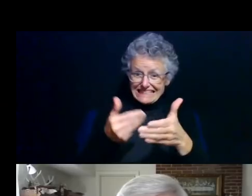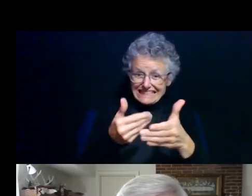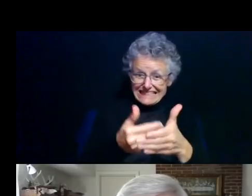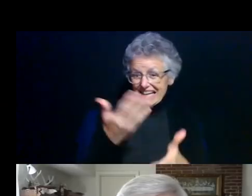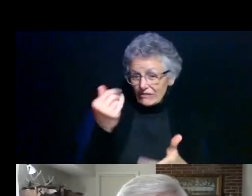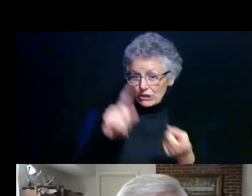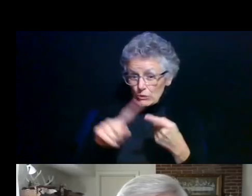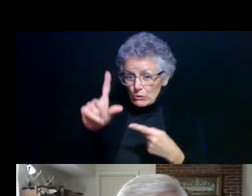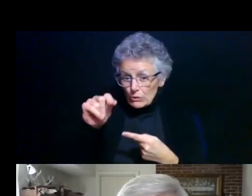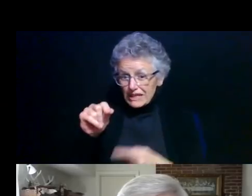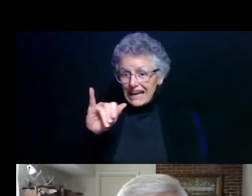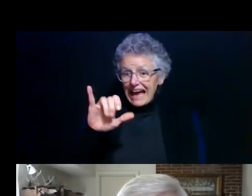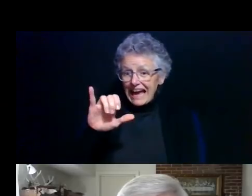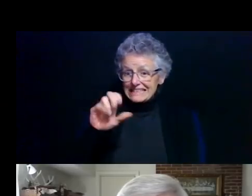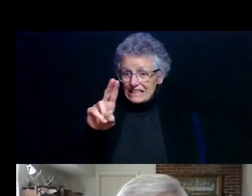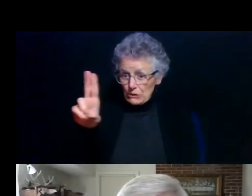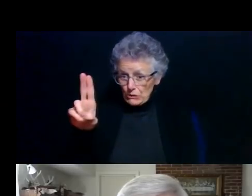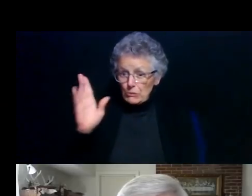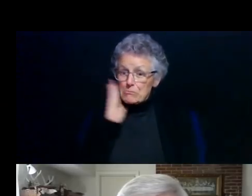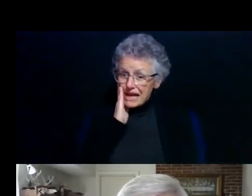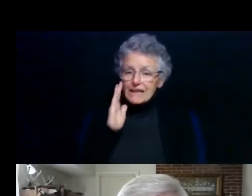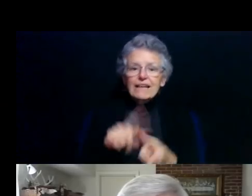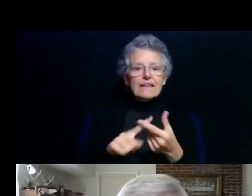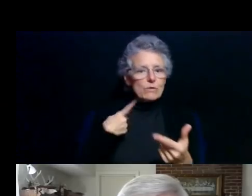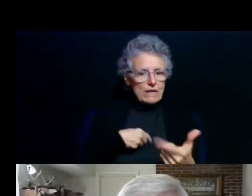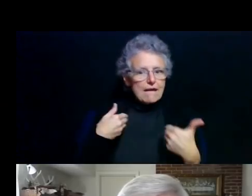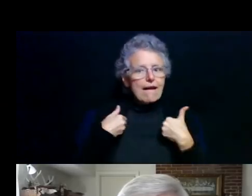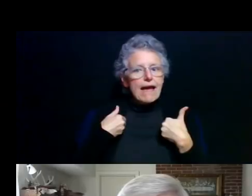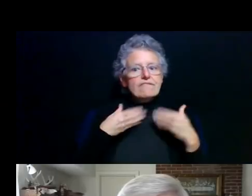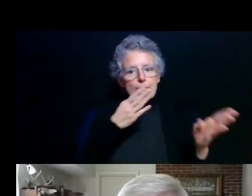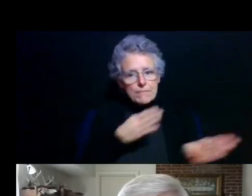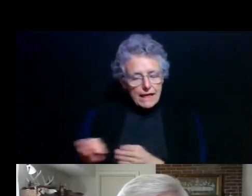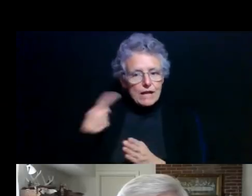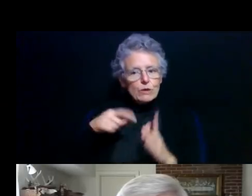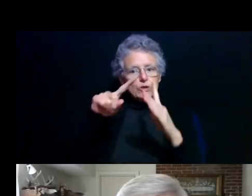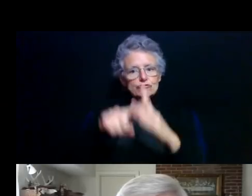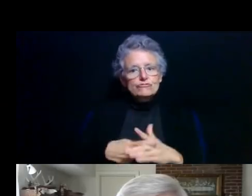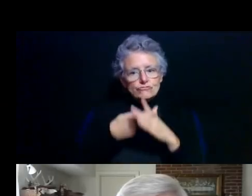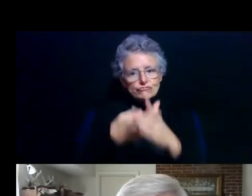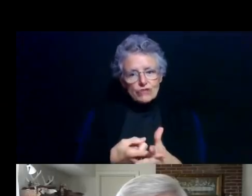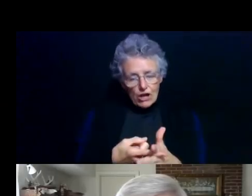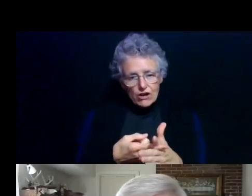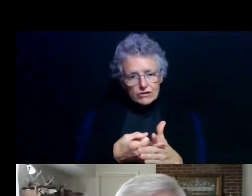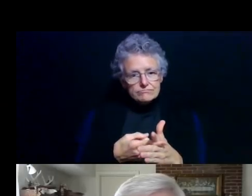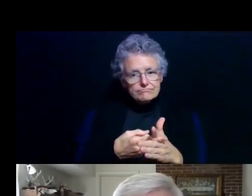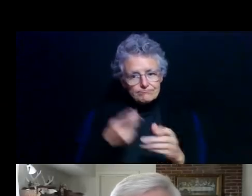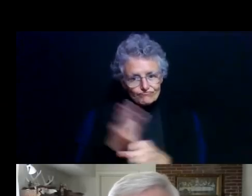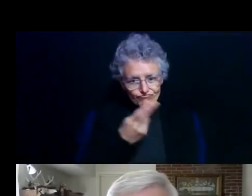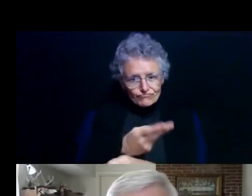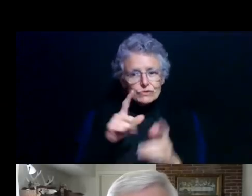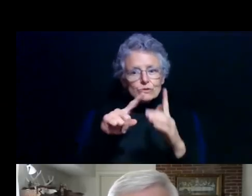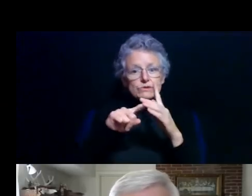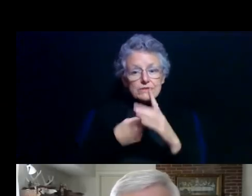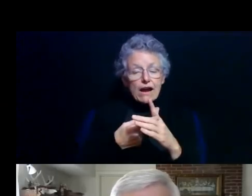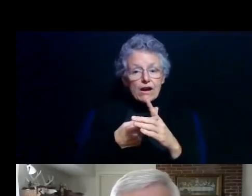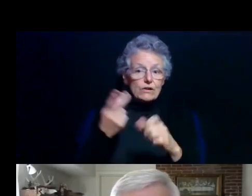20 ICU beds, then we have a plan that we will begin implementing to try and utilize first